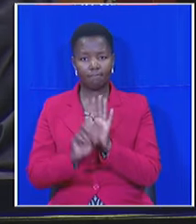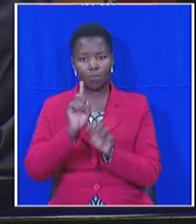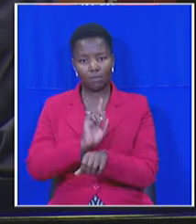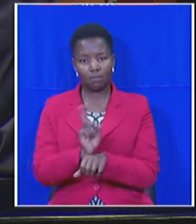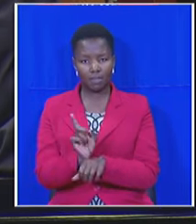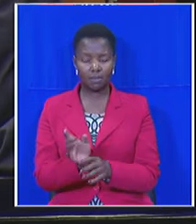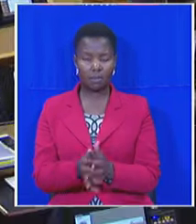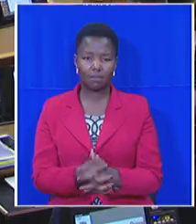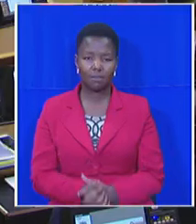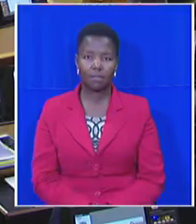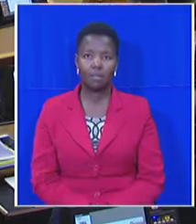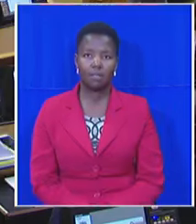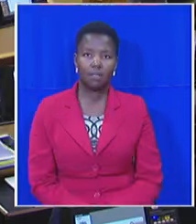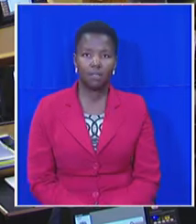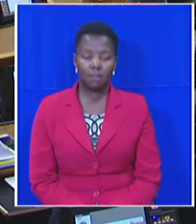minute.